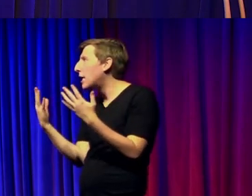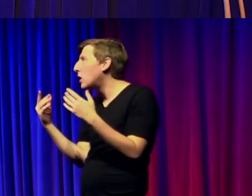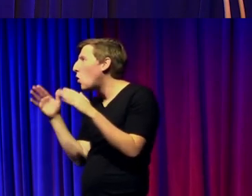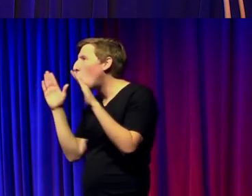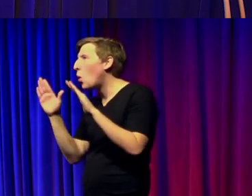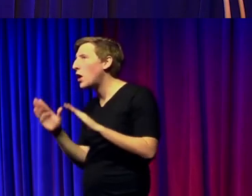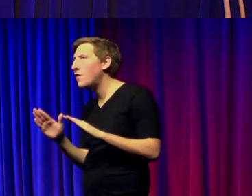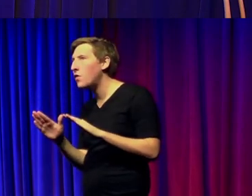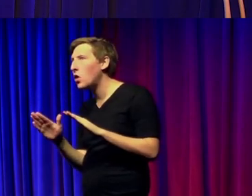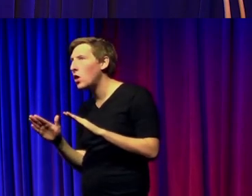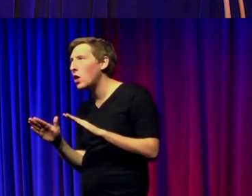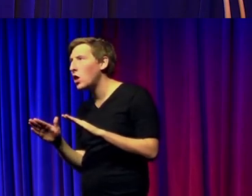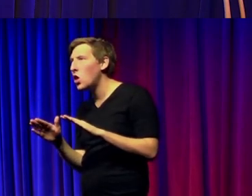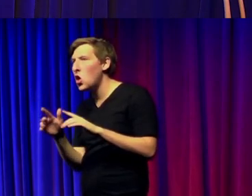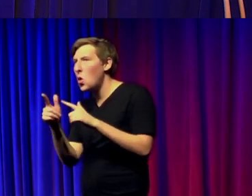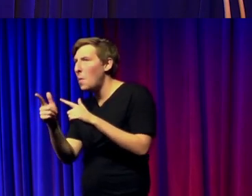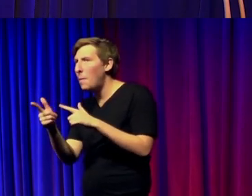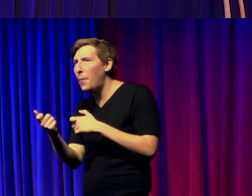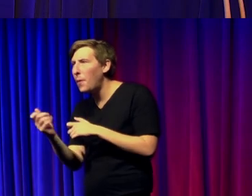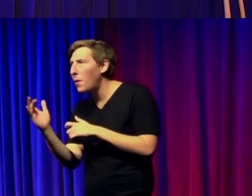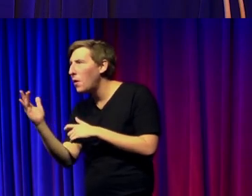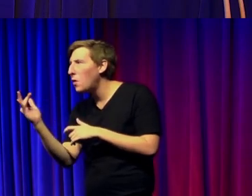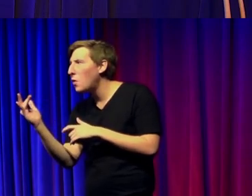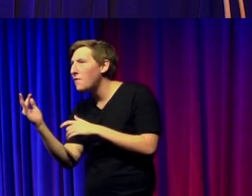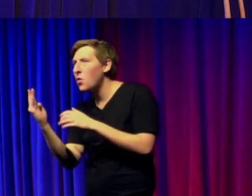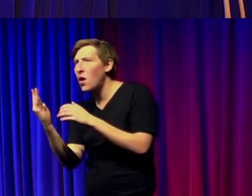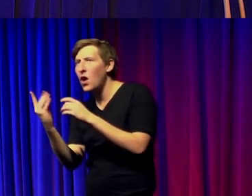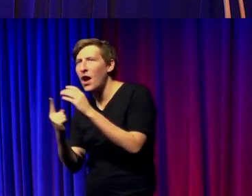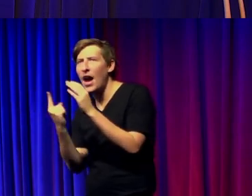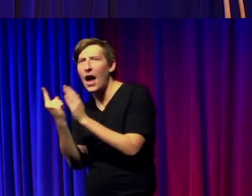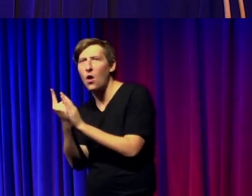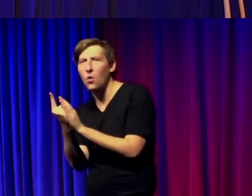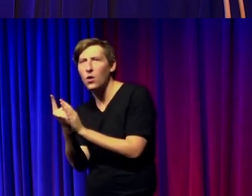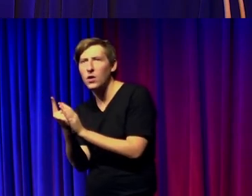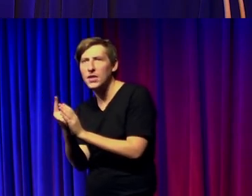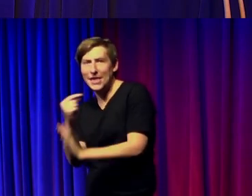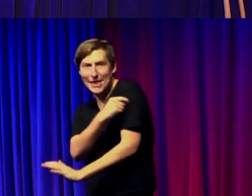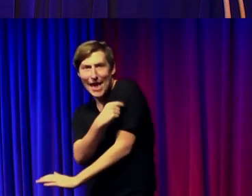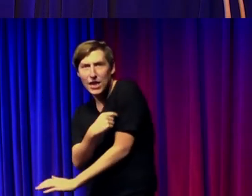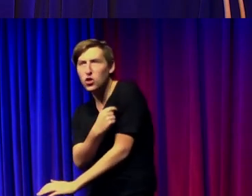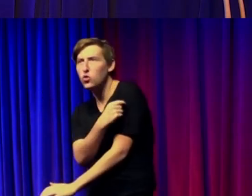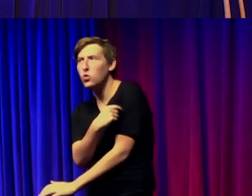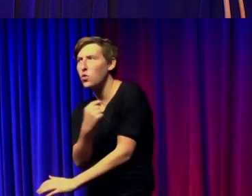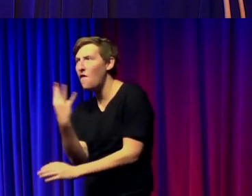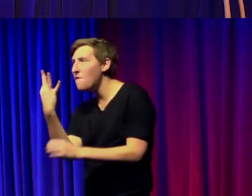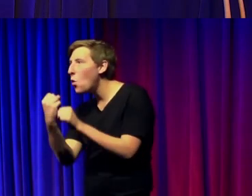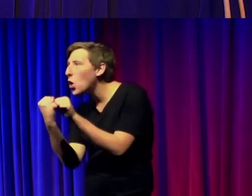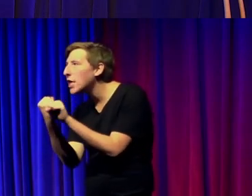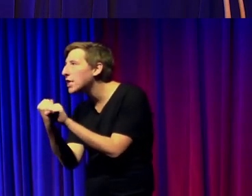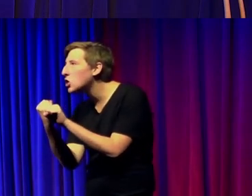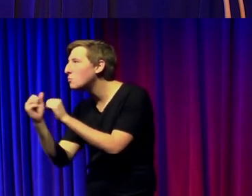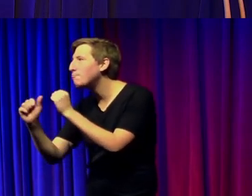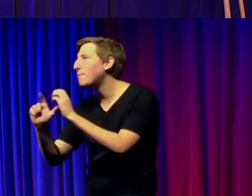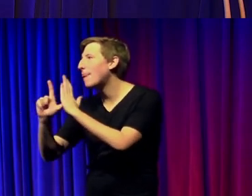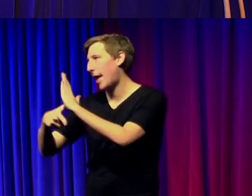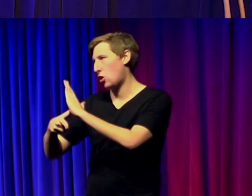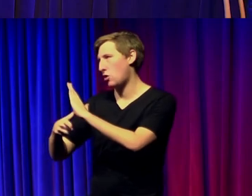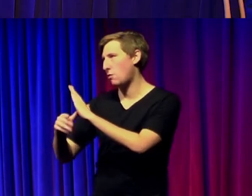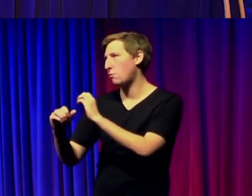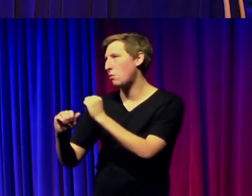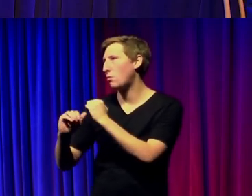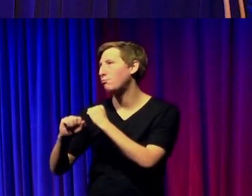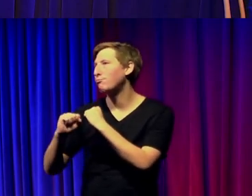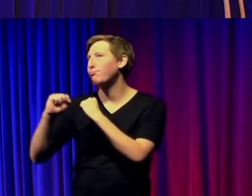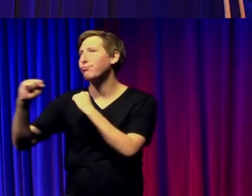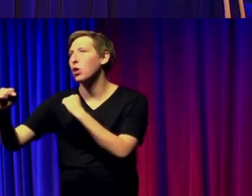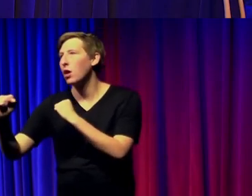saw the guy again. It was like a quick 24 hours, a date, in and out, have that tattoo. 4 years later, just like 2 months ago, I ran into